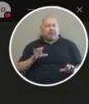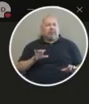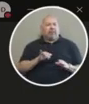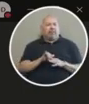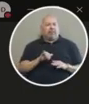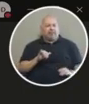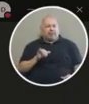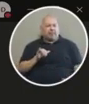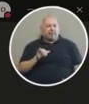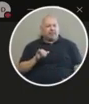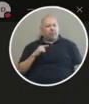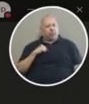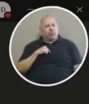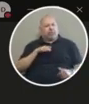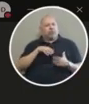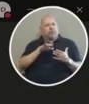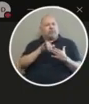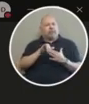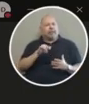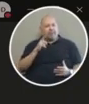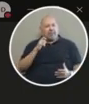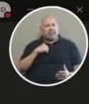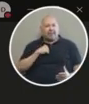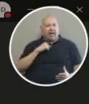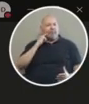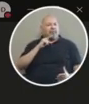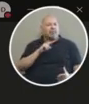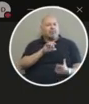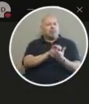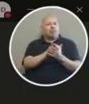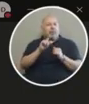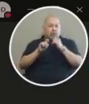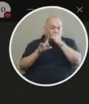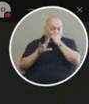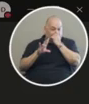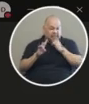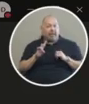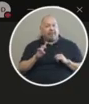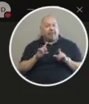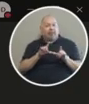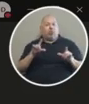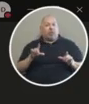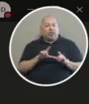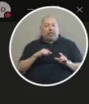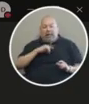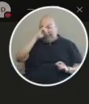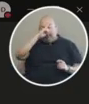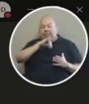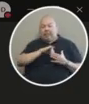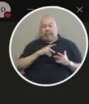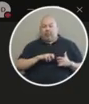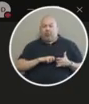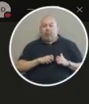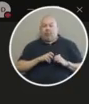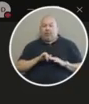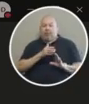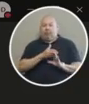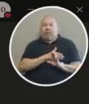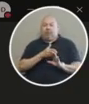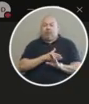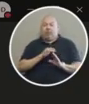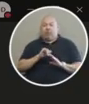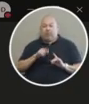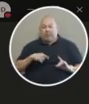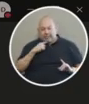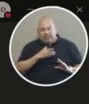such a way where we're addressing it, because there's I believe there's 157 locations. I think that the problem with it in the past,